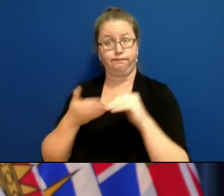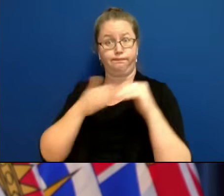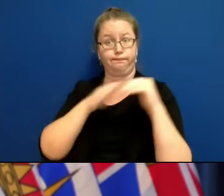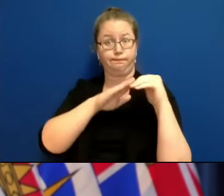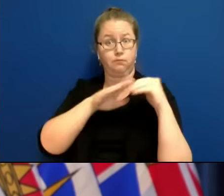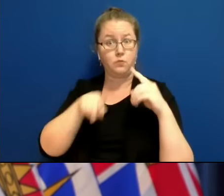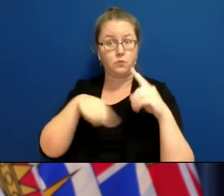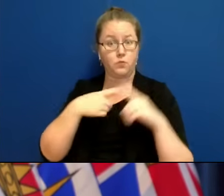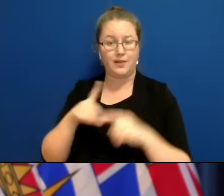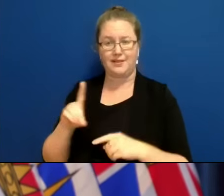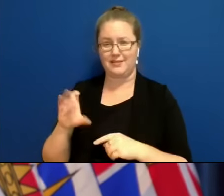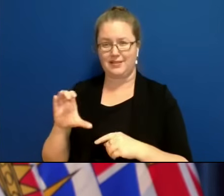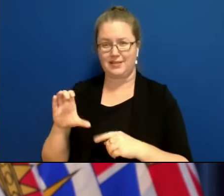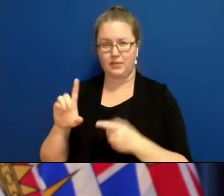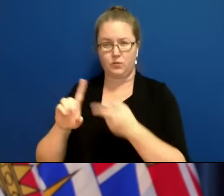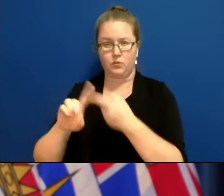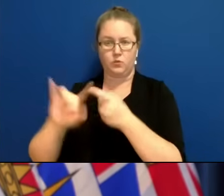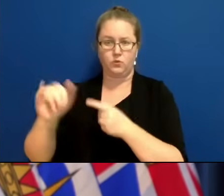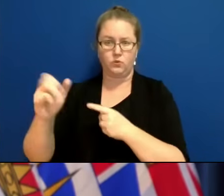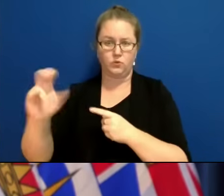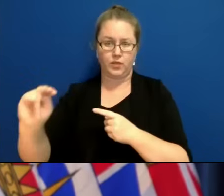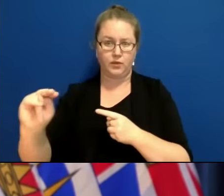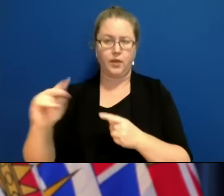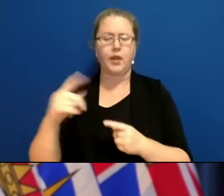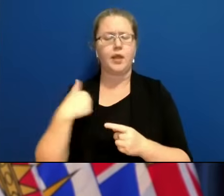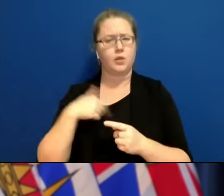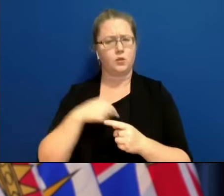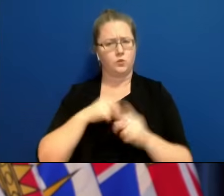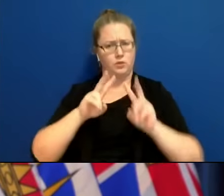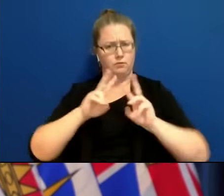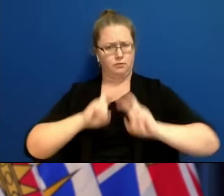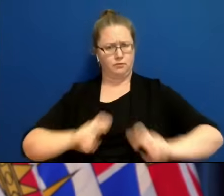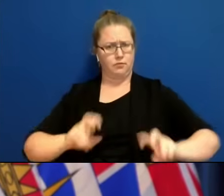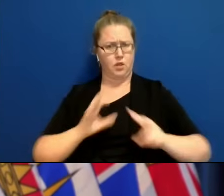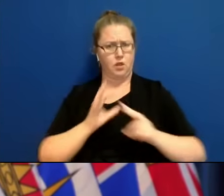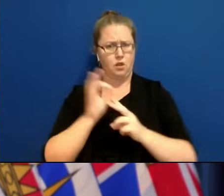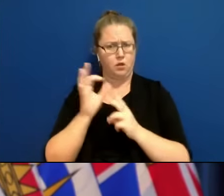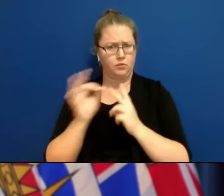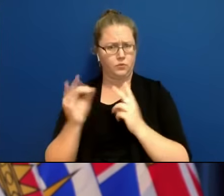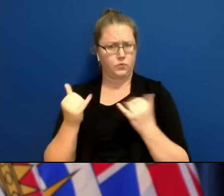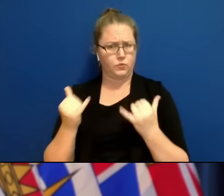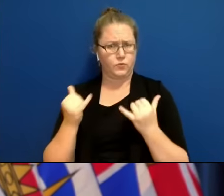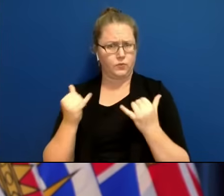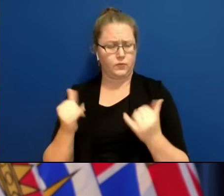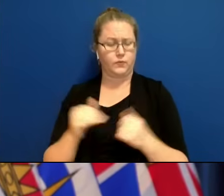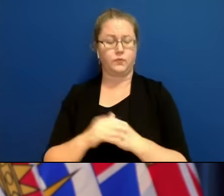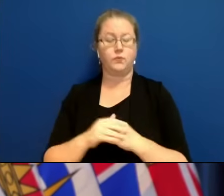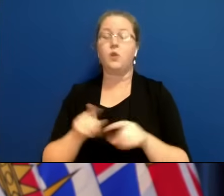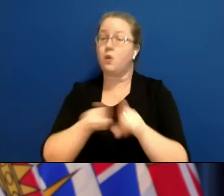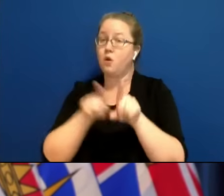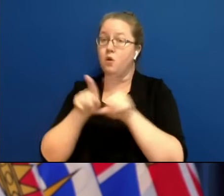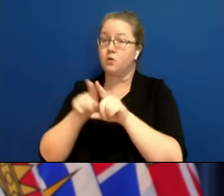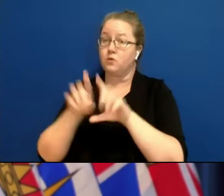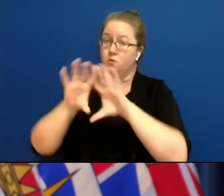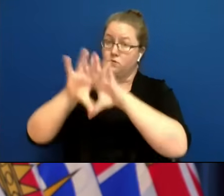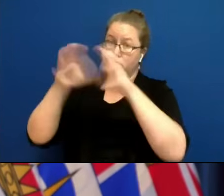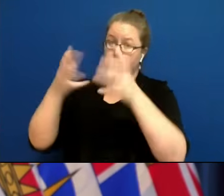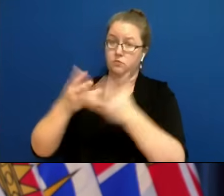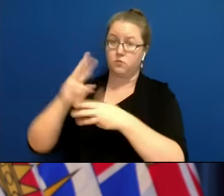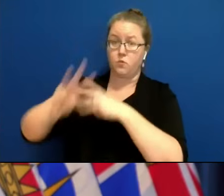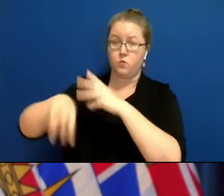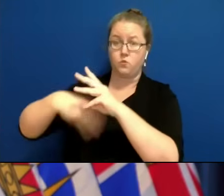to January. So there's a variety of options that we're looking at, and looking at data from around the world